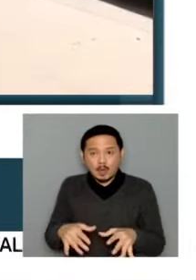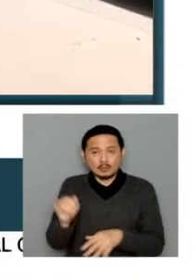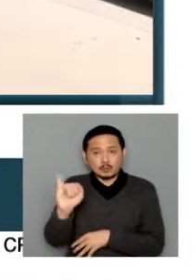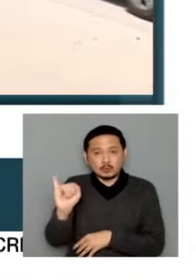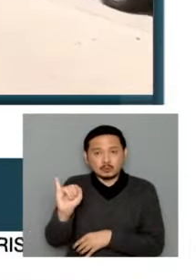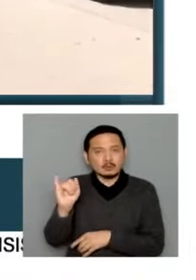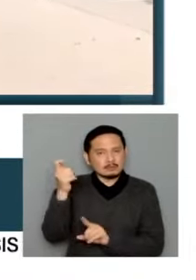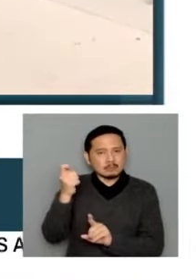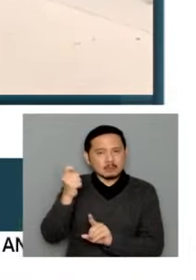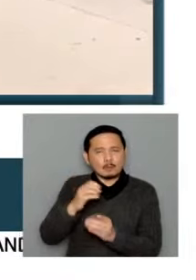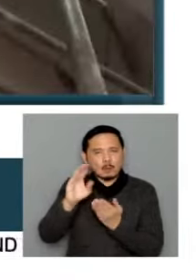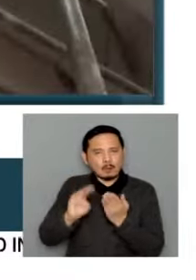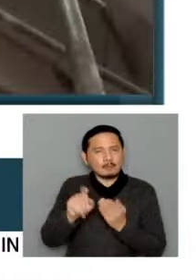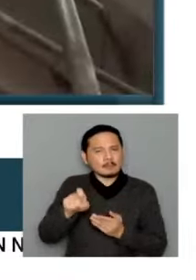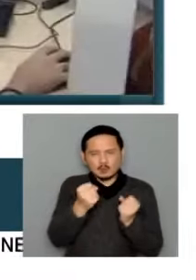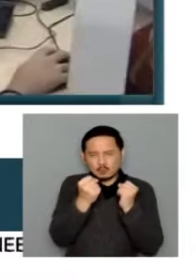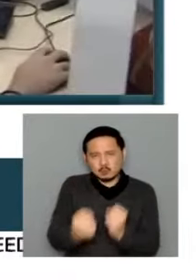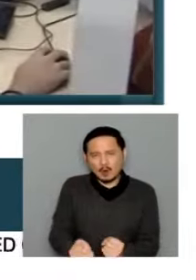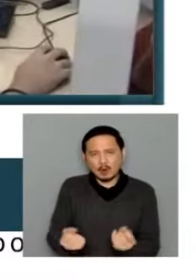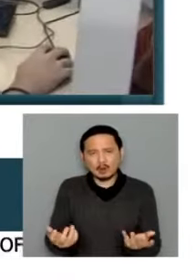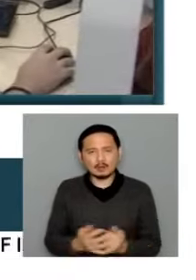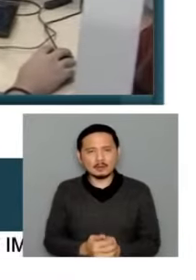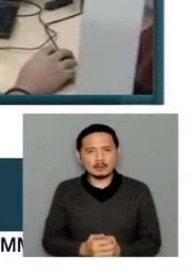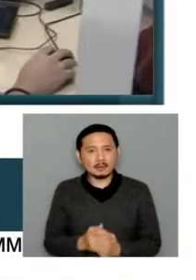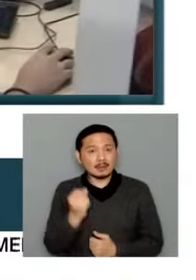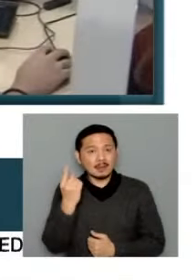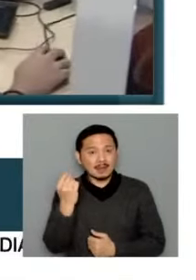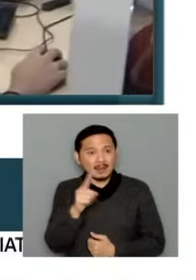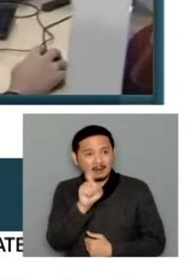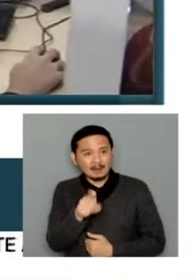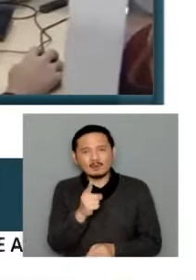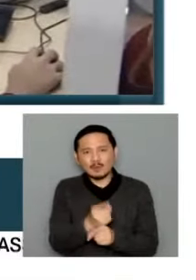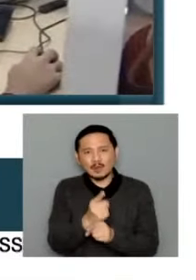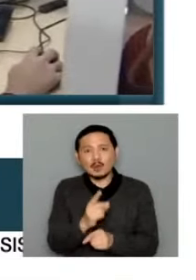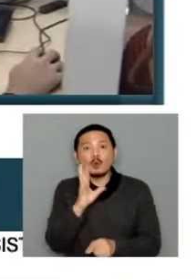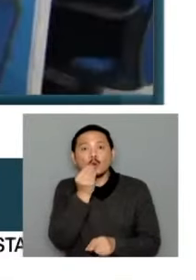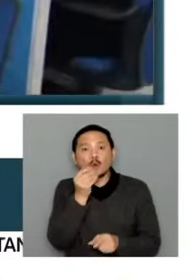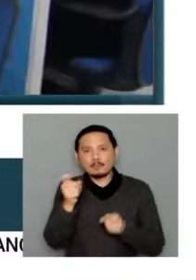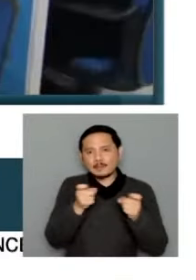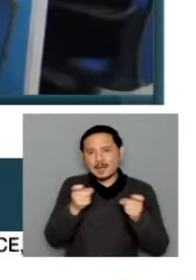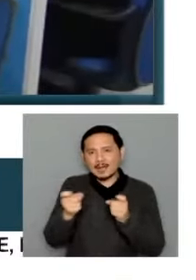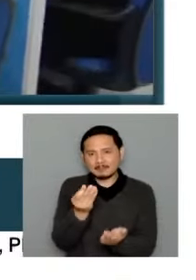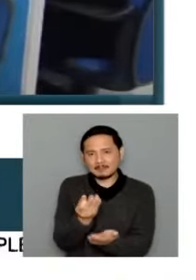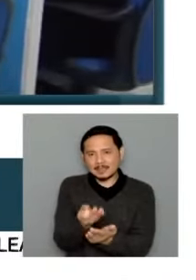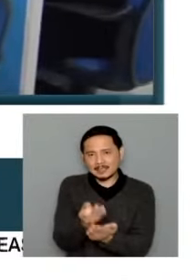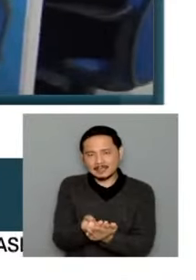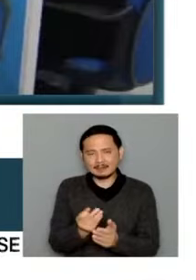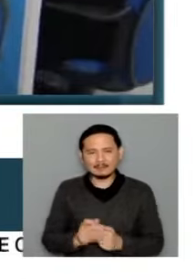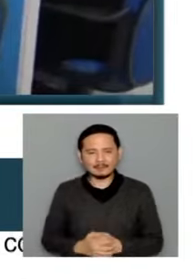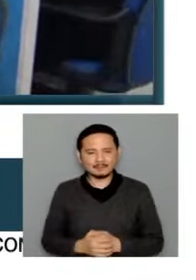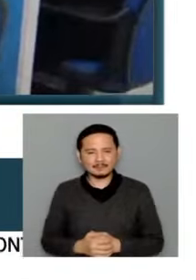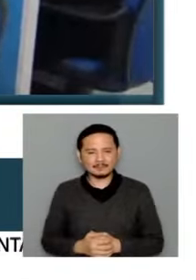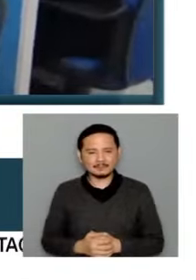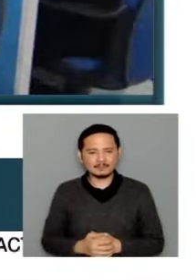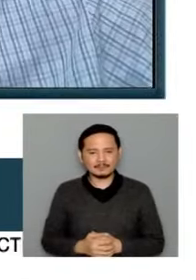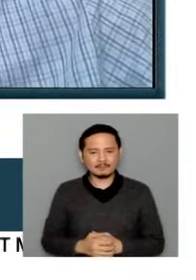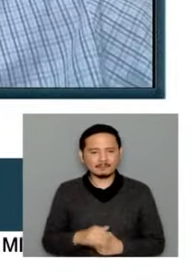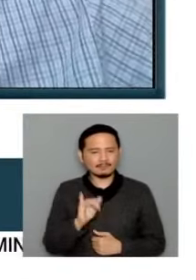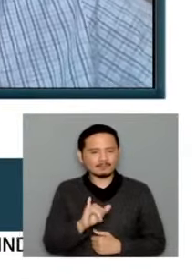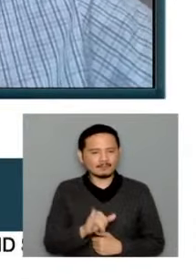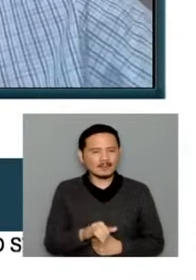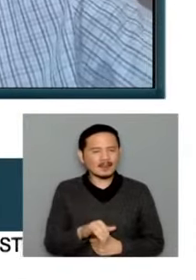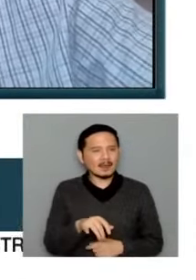risk. The risk is always who manages the fund. Mm-hmm. So it's but best that is, if have... But